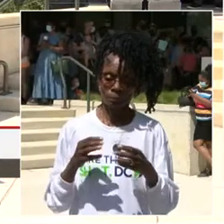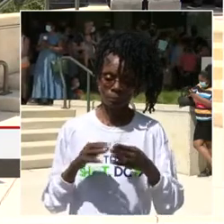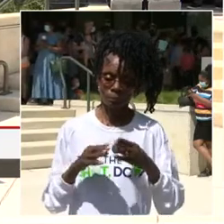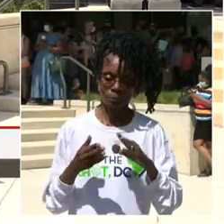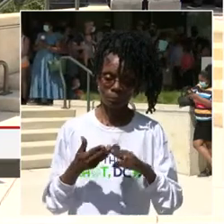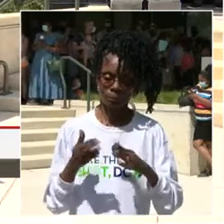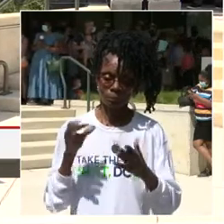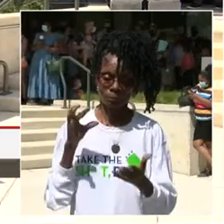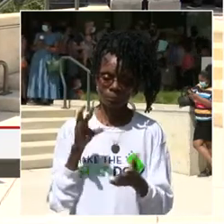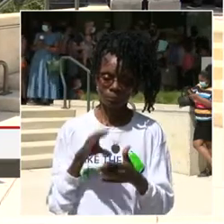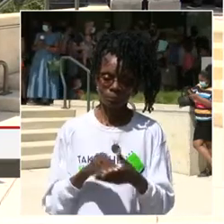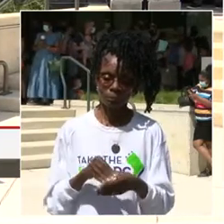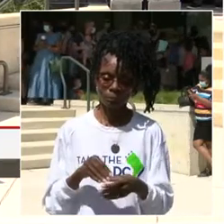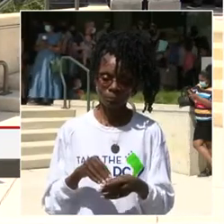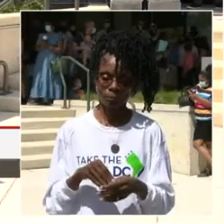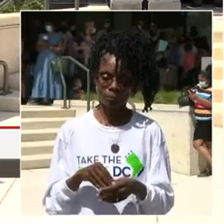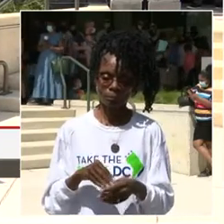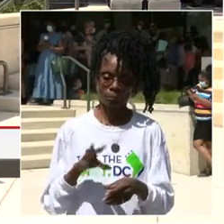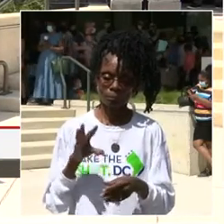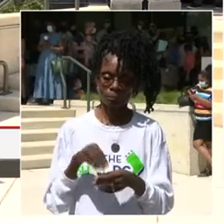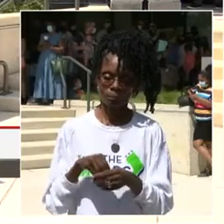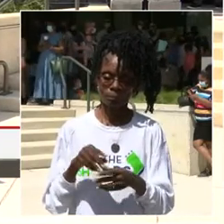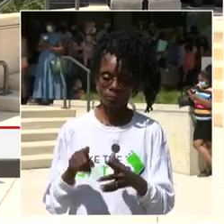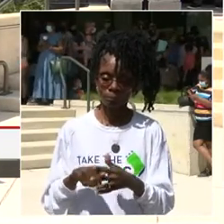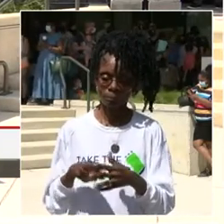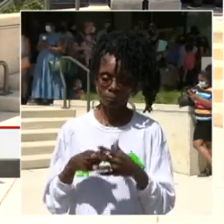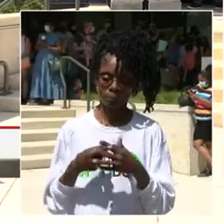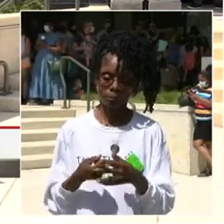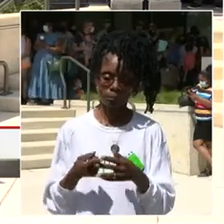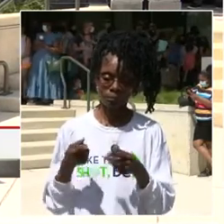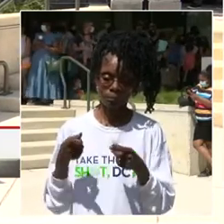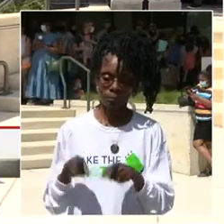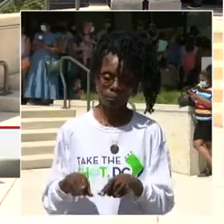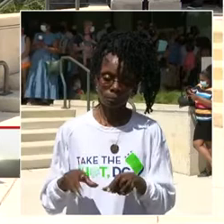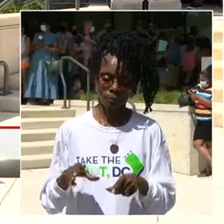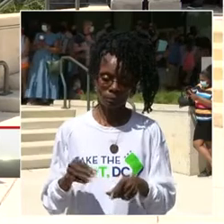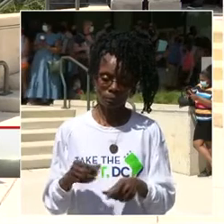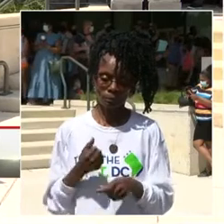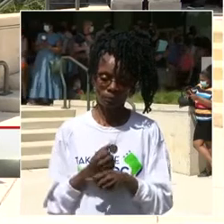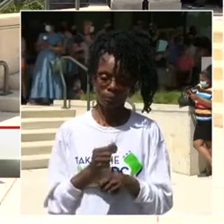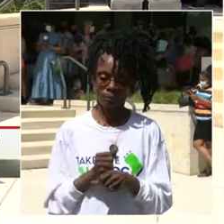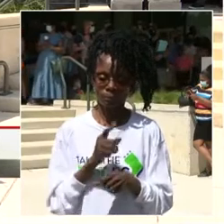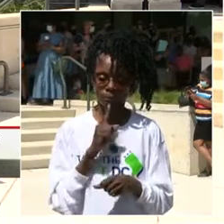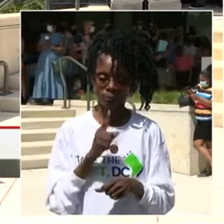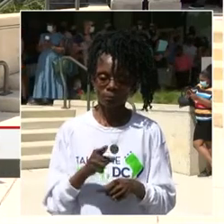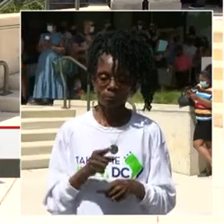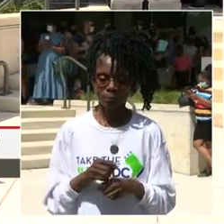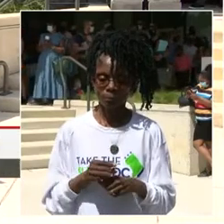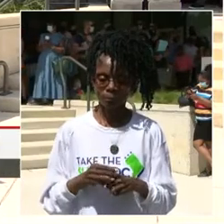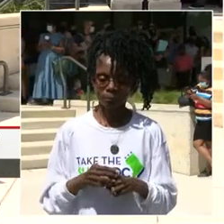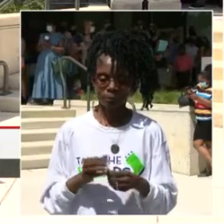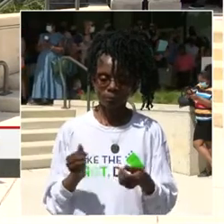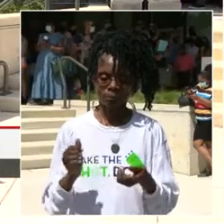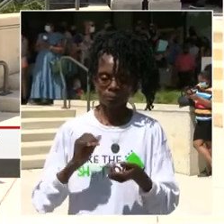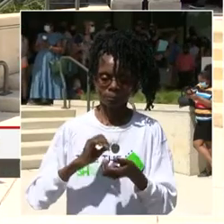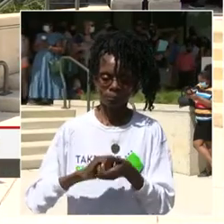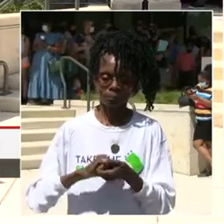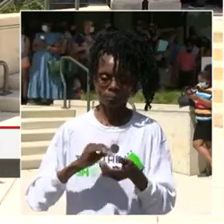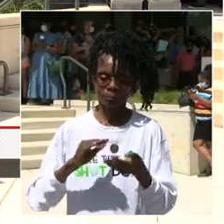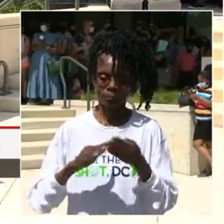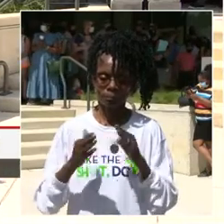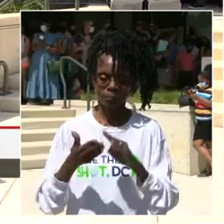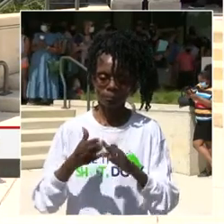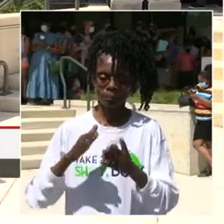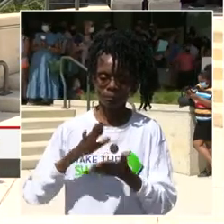involved in the beginning, during, and to make sure that the partnership with the community and the school